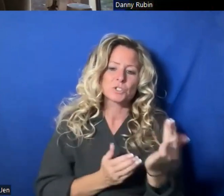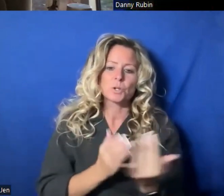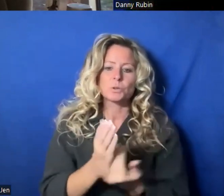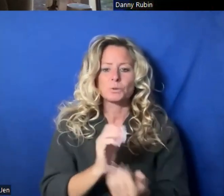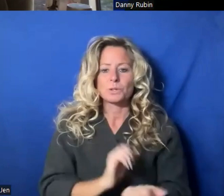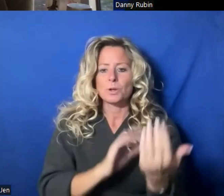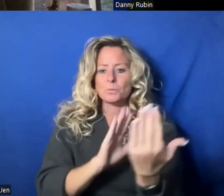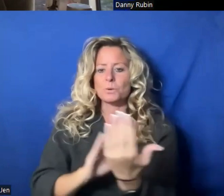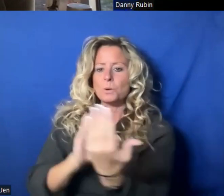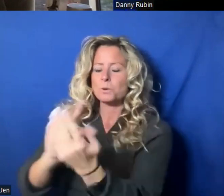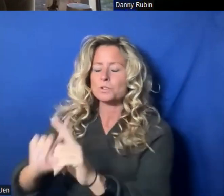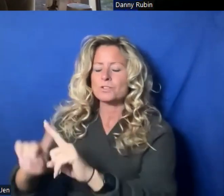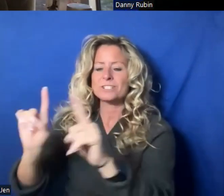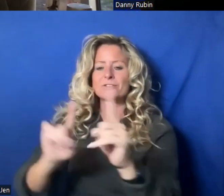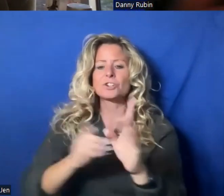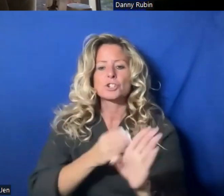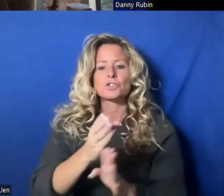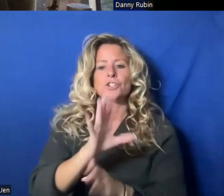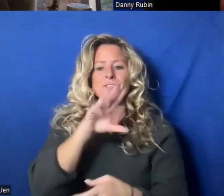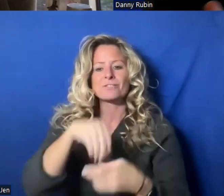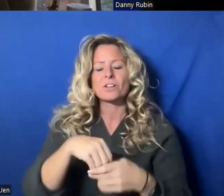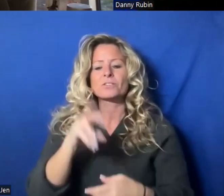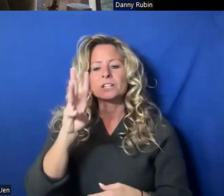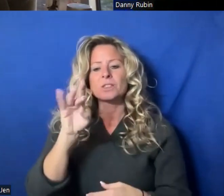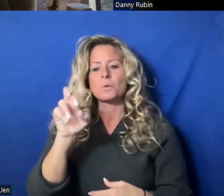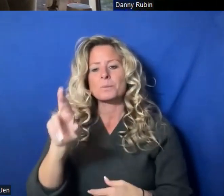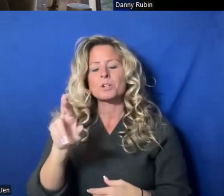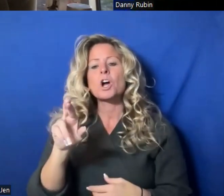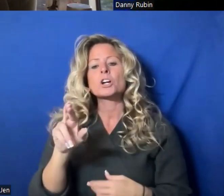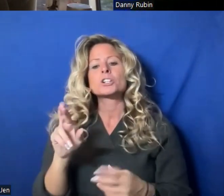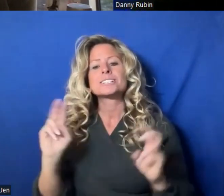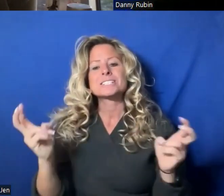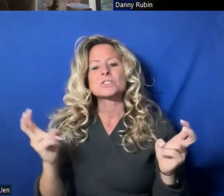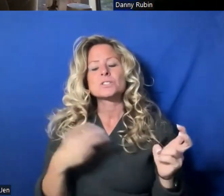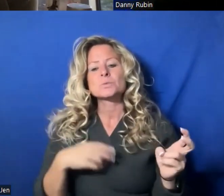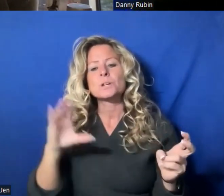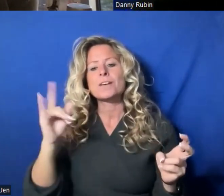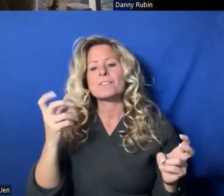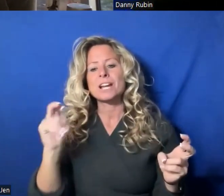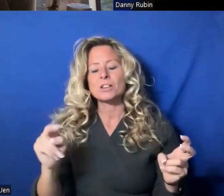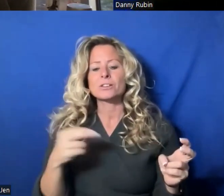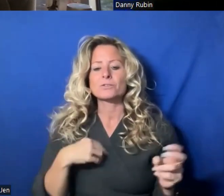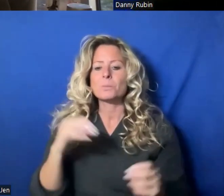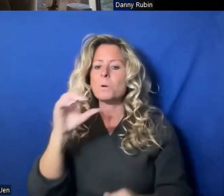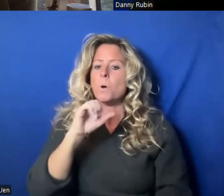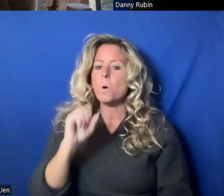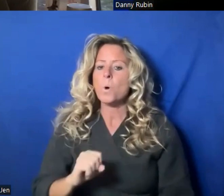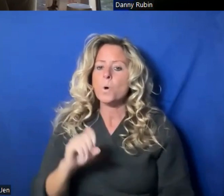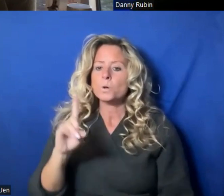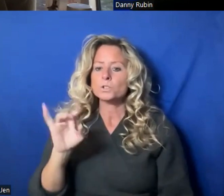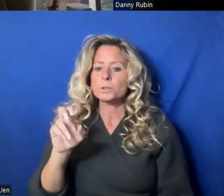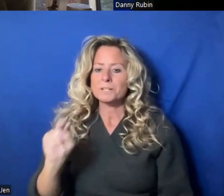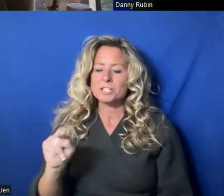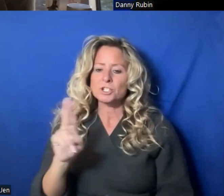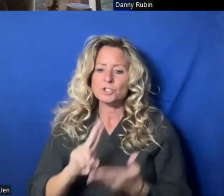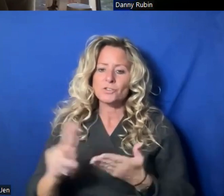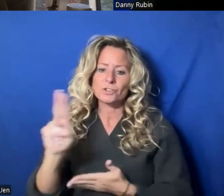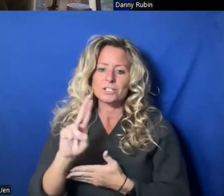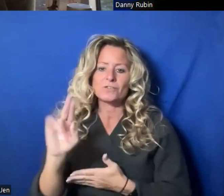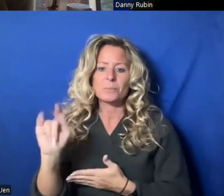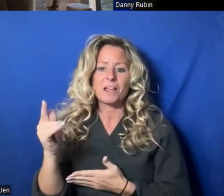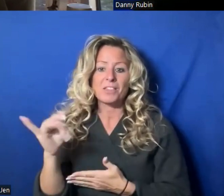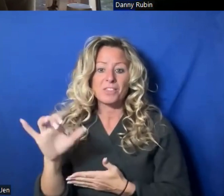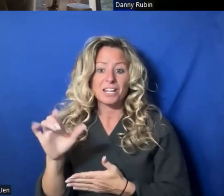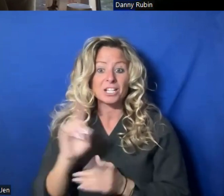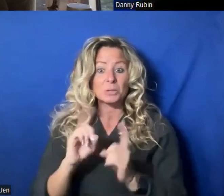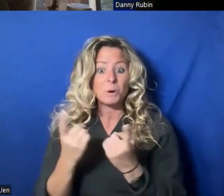of different careers. In our webinar series, we have Carolyn Crutchfield here from Old Dominion University from the athletic department, and